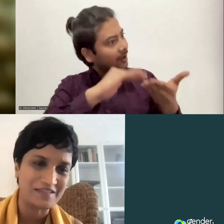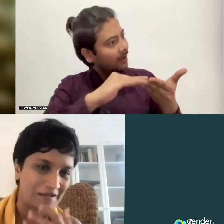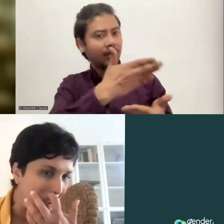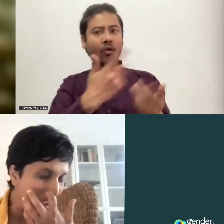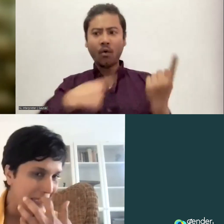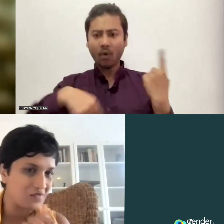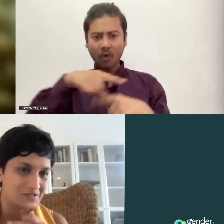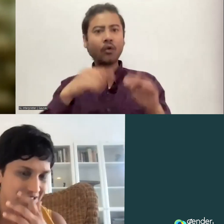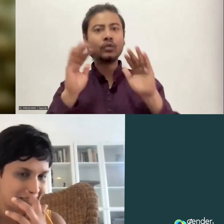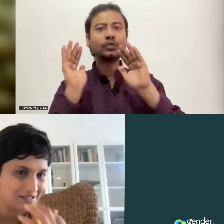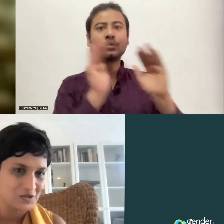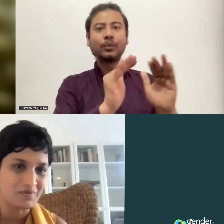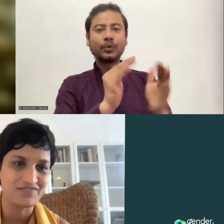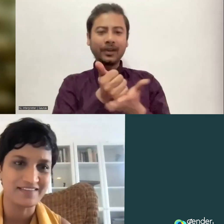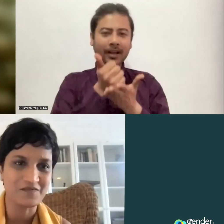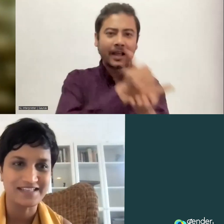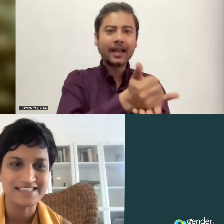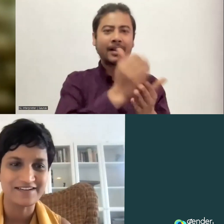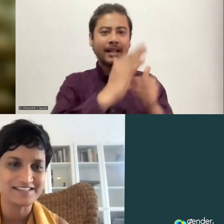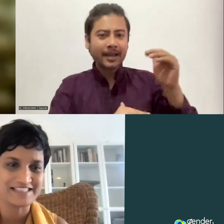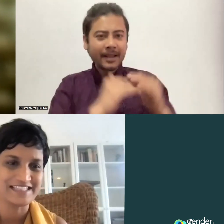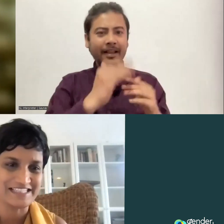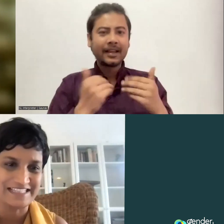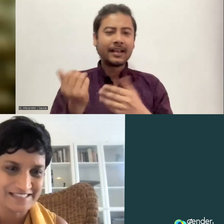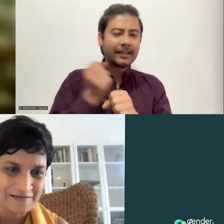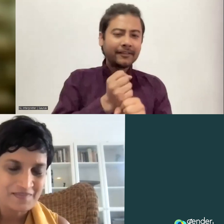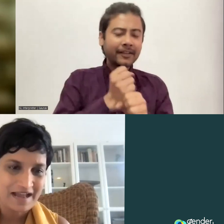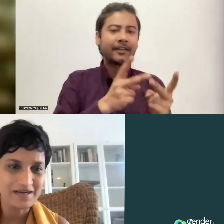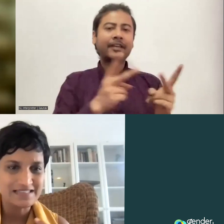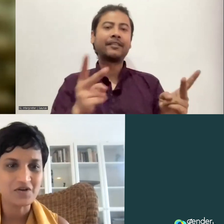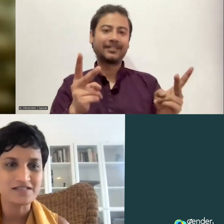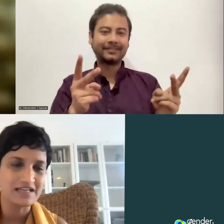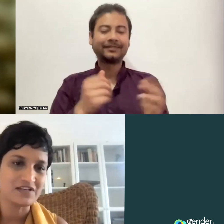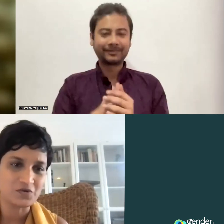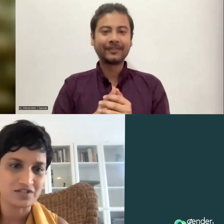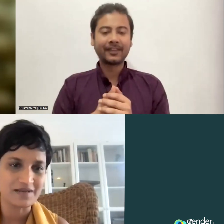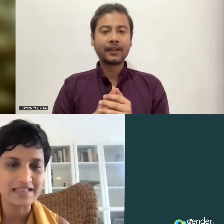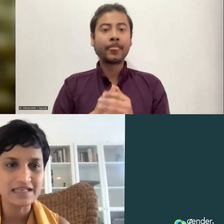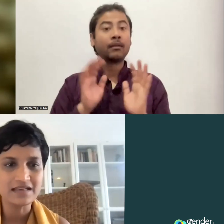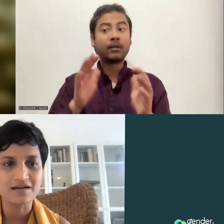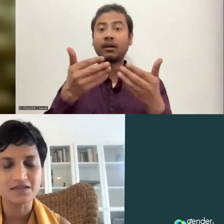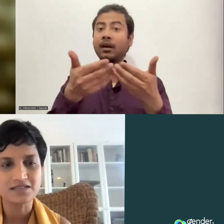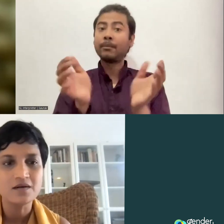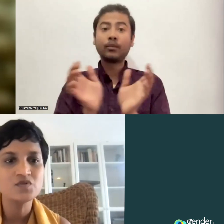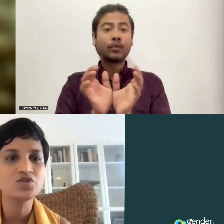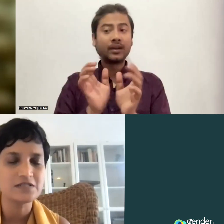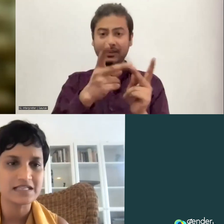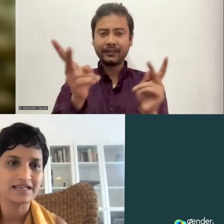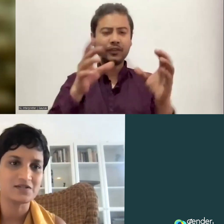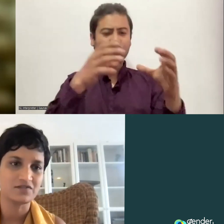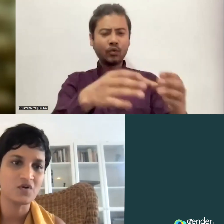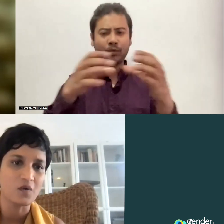I don't think any one society is so perfect that we can say, okay, this is it. But it's that constant evolution. But I think the term